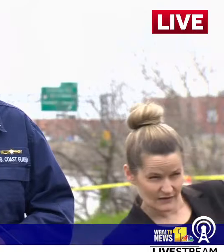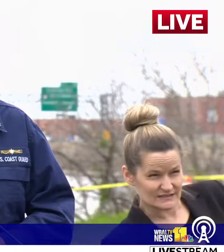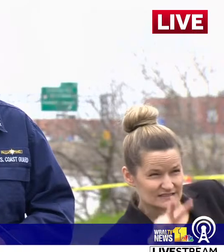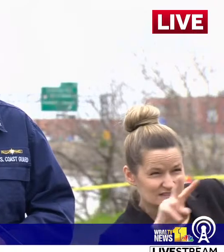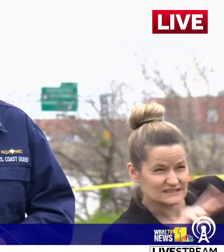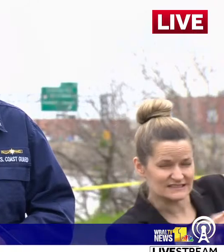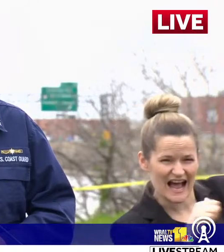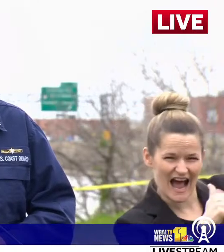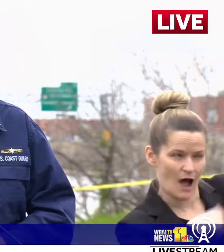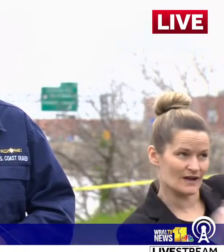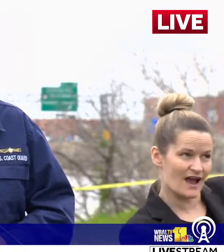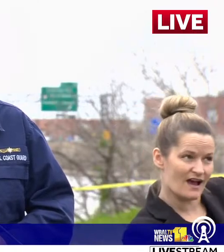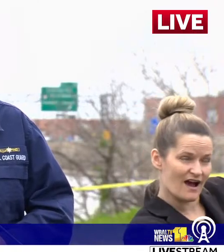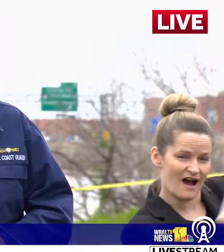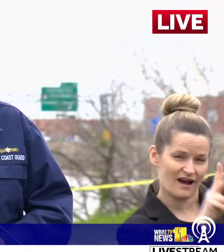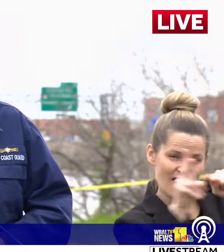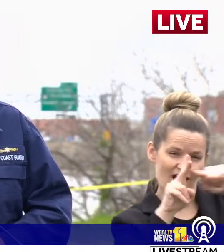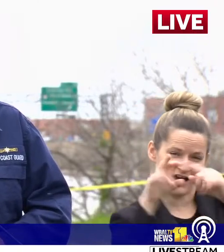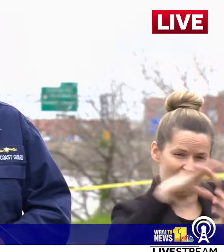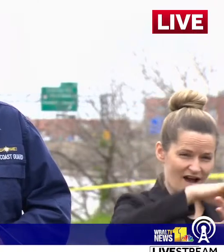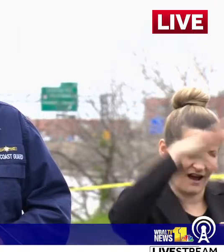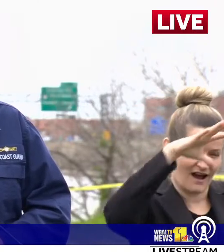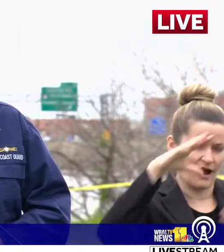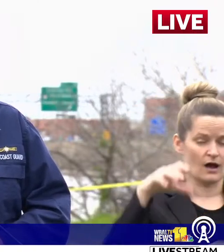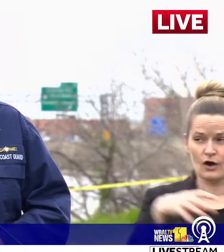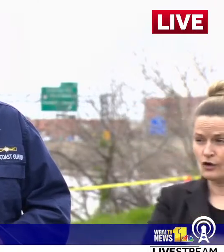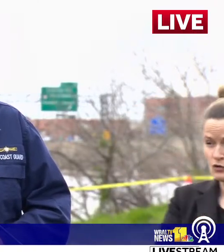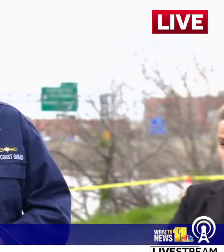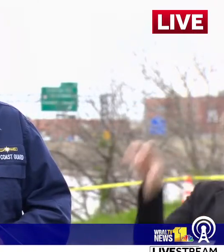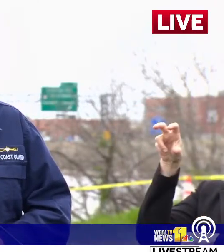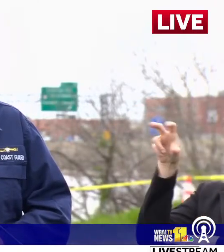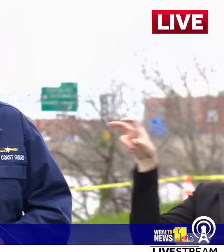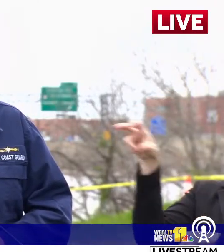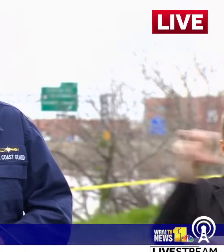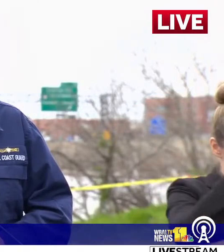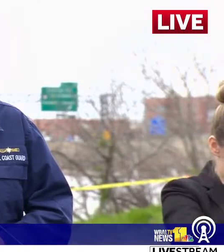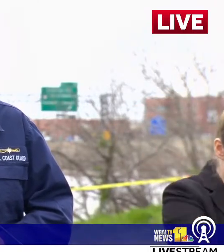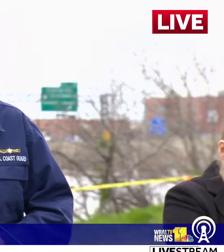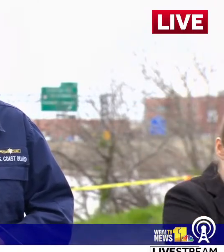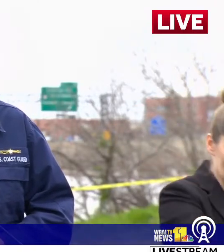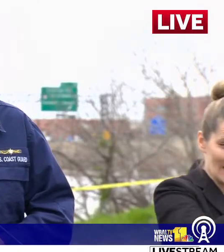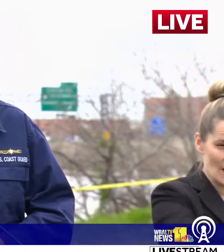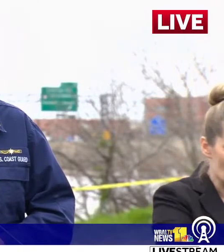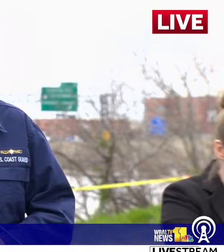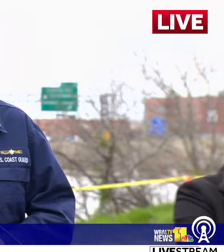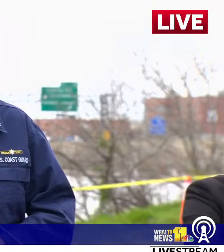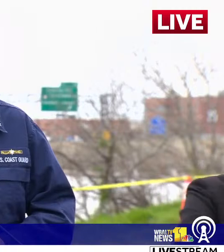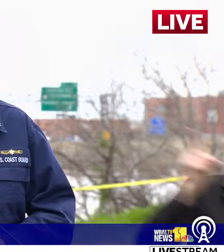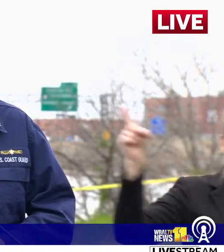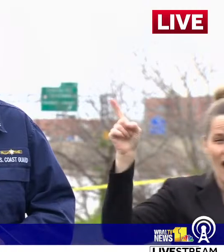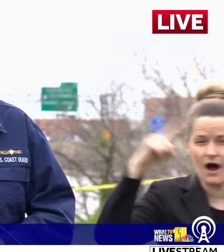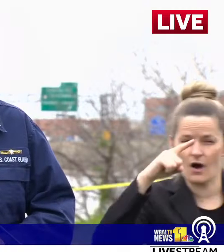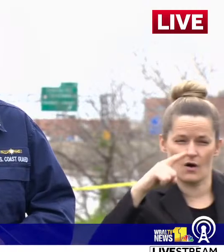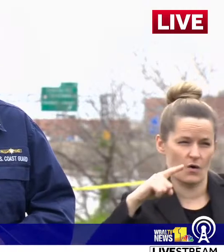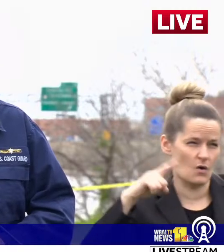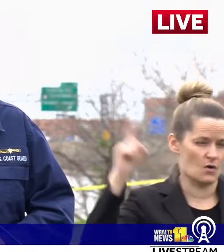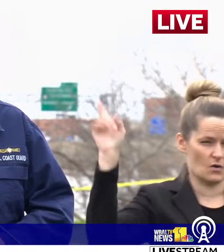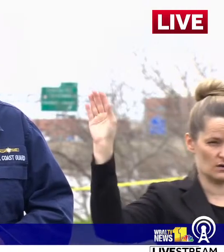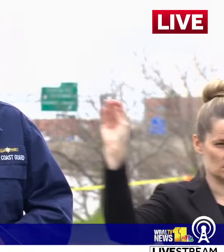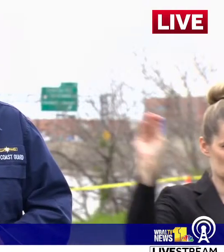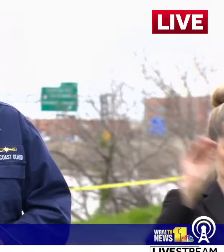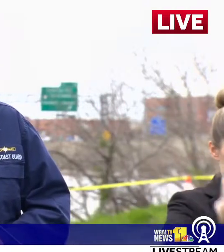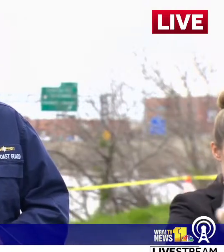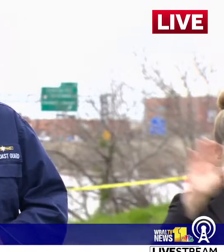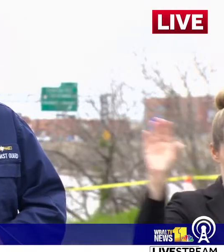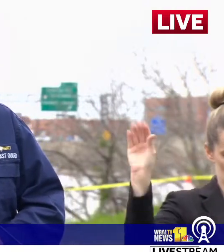for future lifts with the cranes, and how we can figure out exactly how to do this as safely as